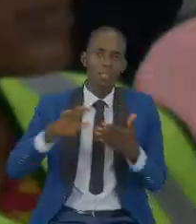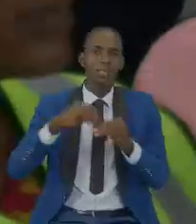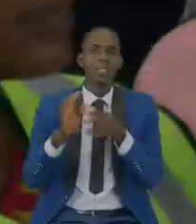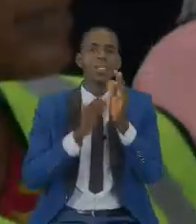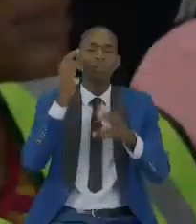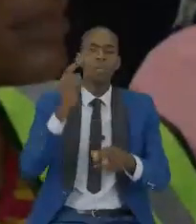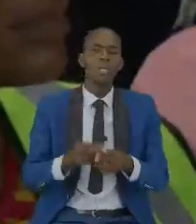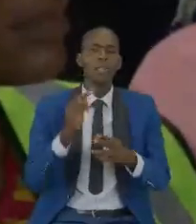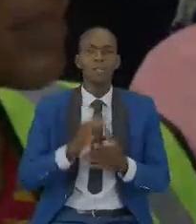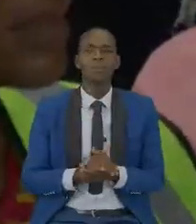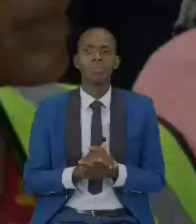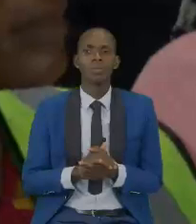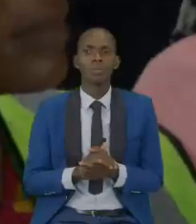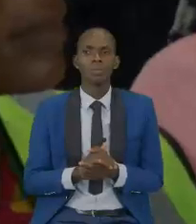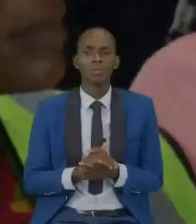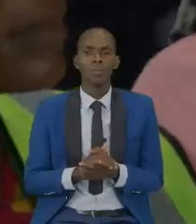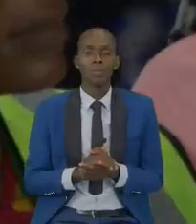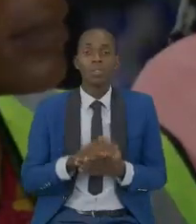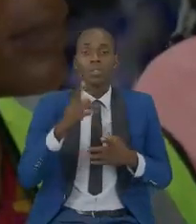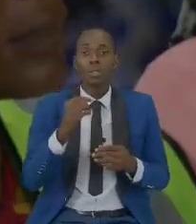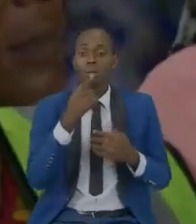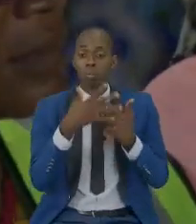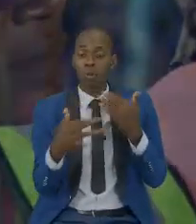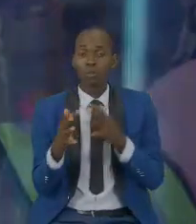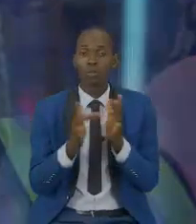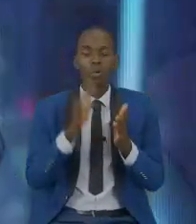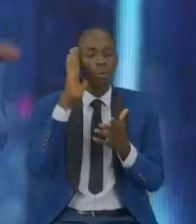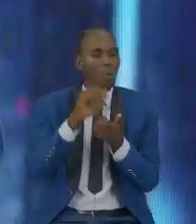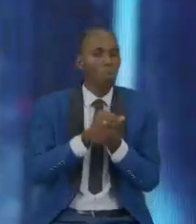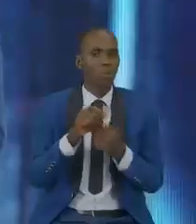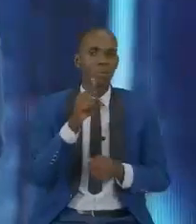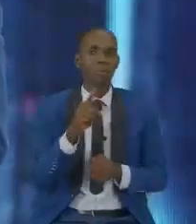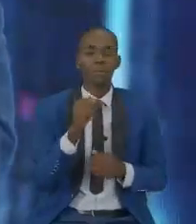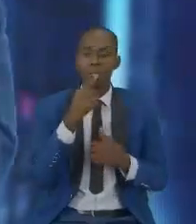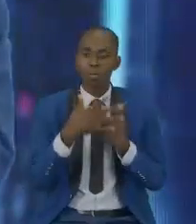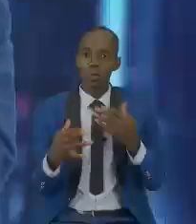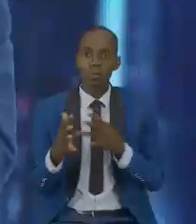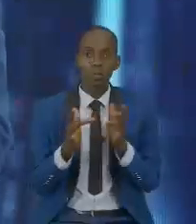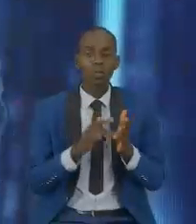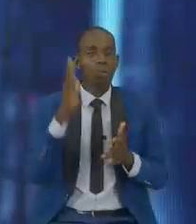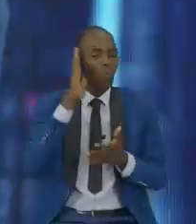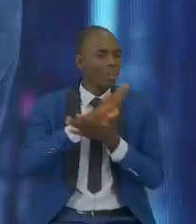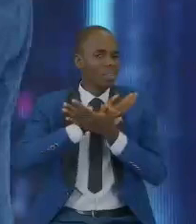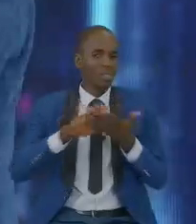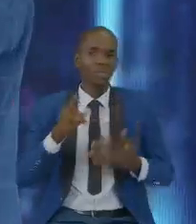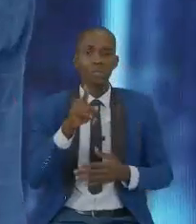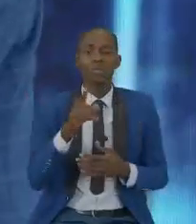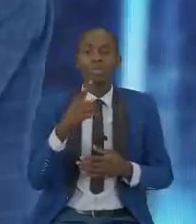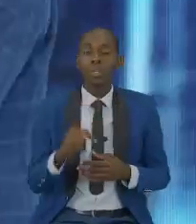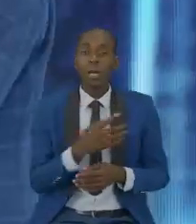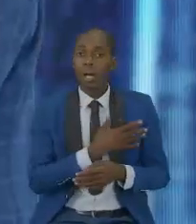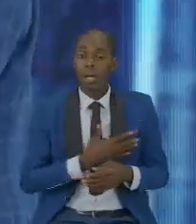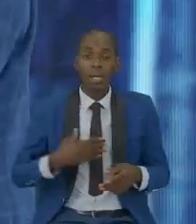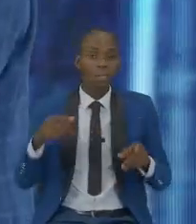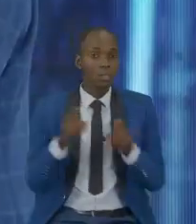Jesus' name. The blood of Jesus will wash you. The blood of Jesus will cleanse you. And as you